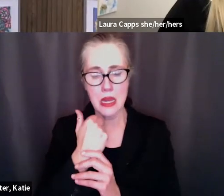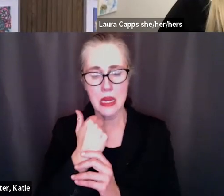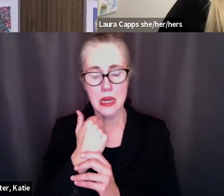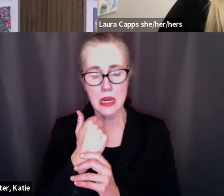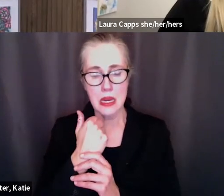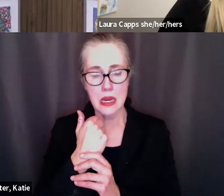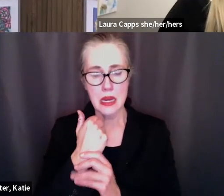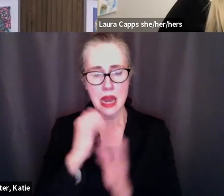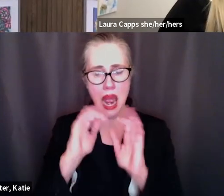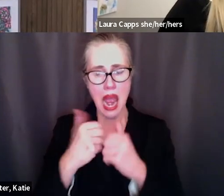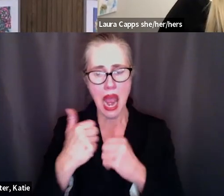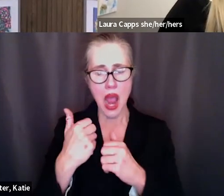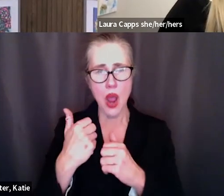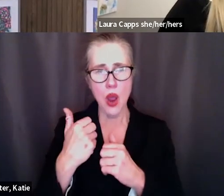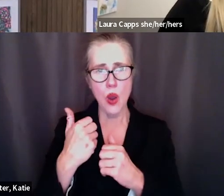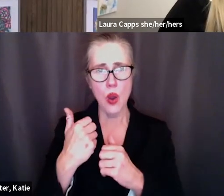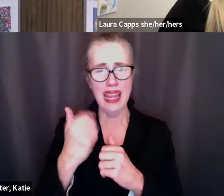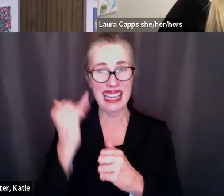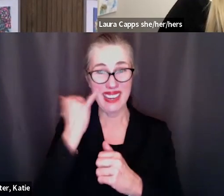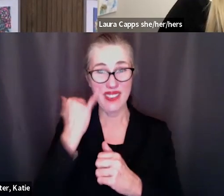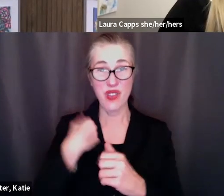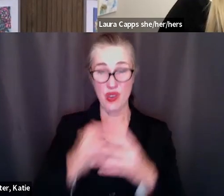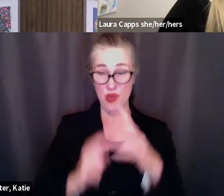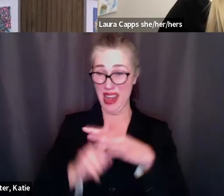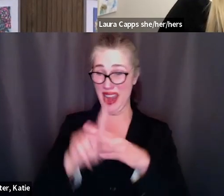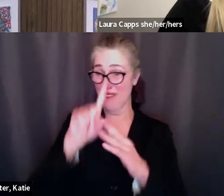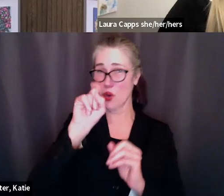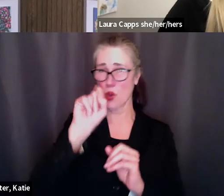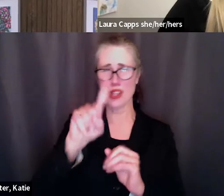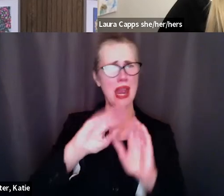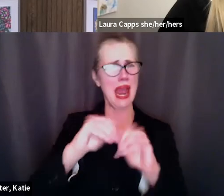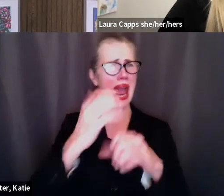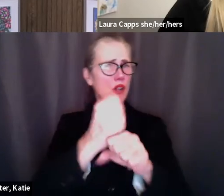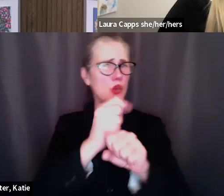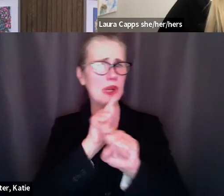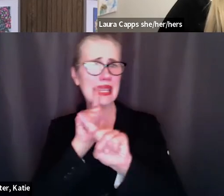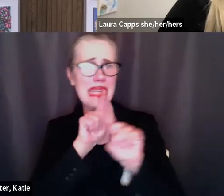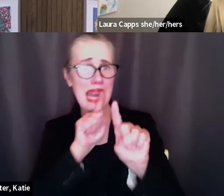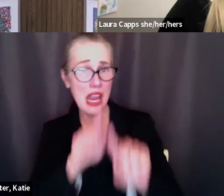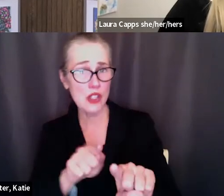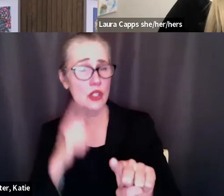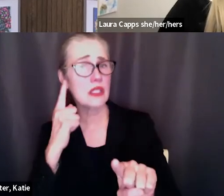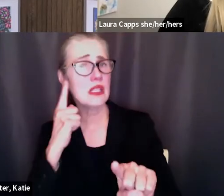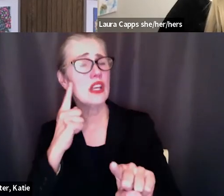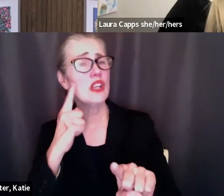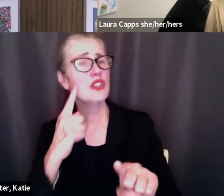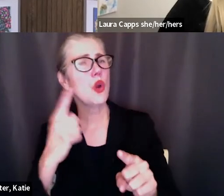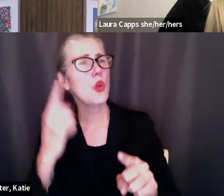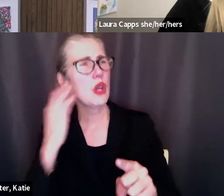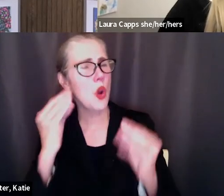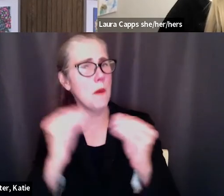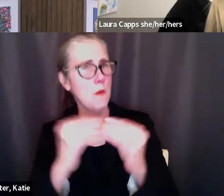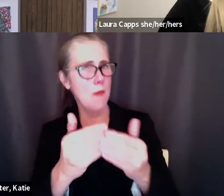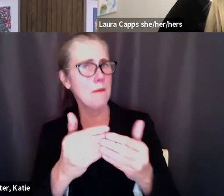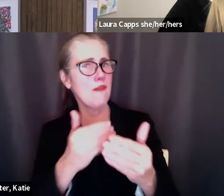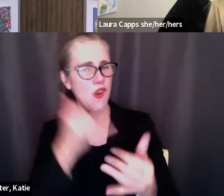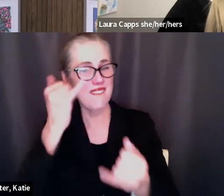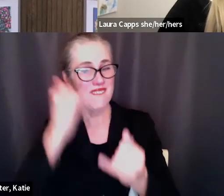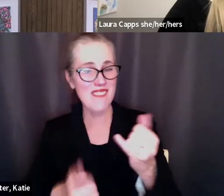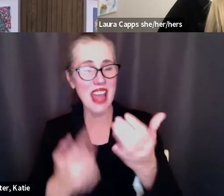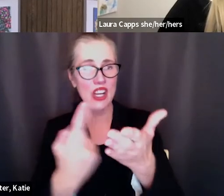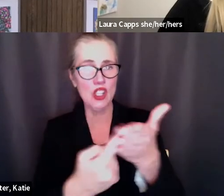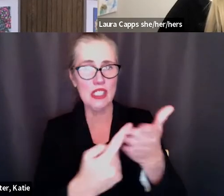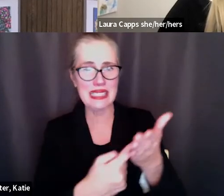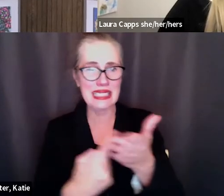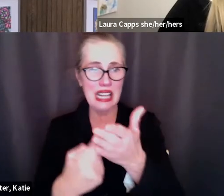said how we get questions answered about this to bring to be better informed for the discussion our final discussion can we where do we make that discussion or will it